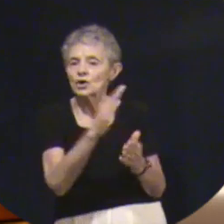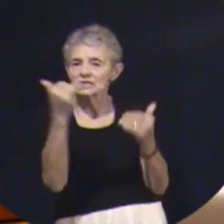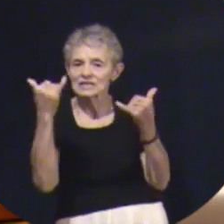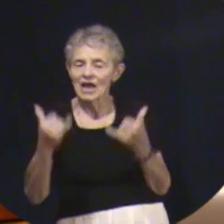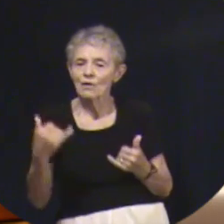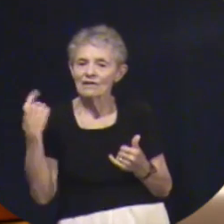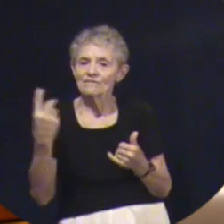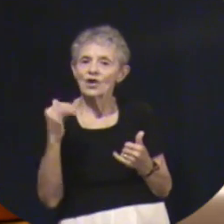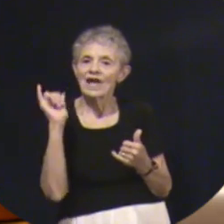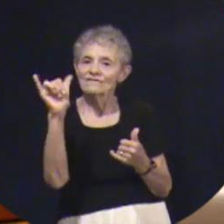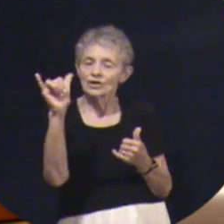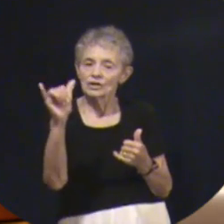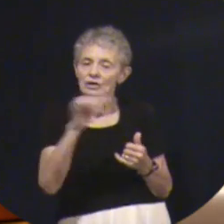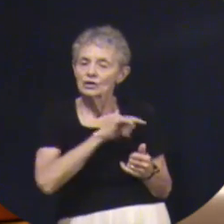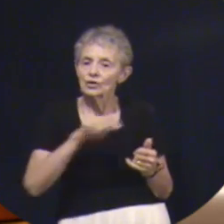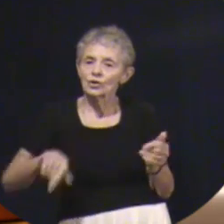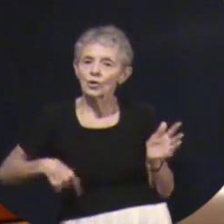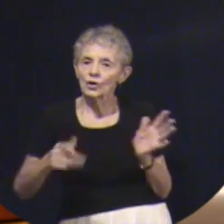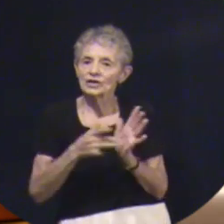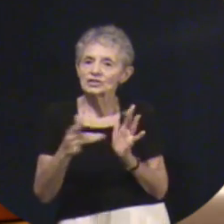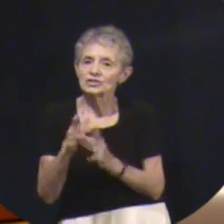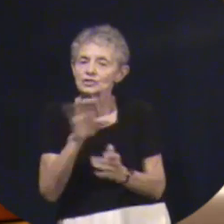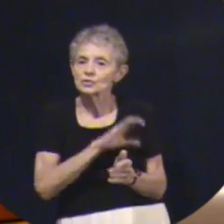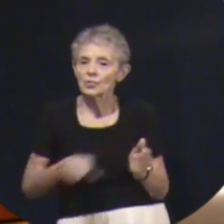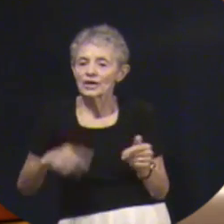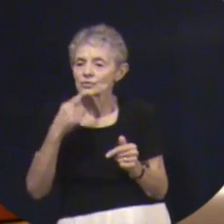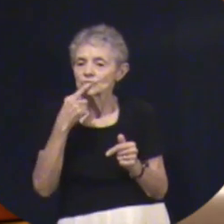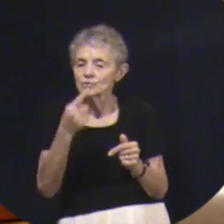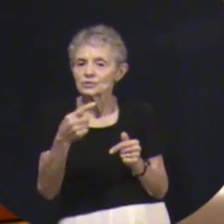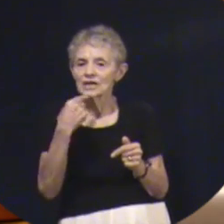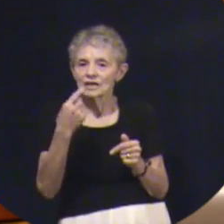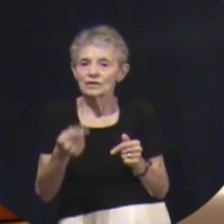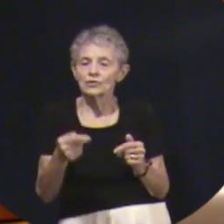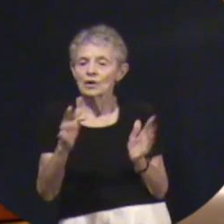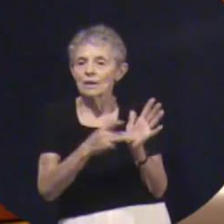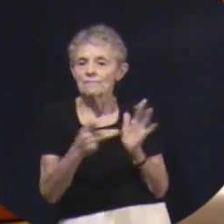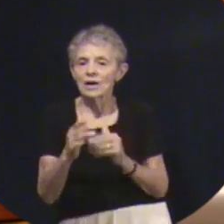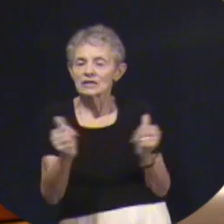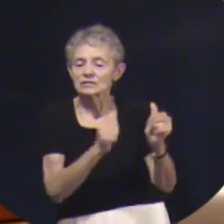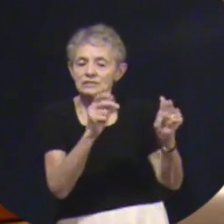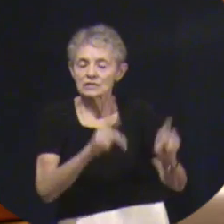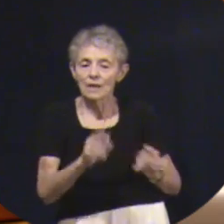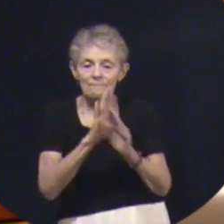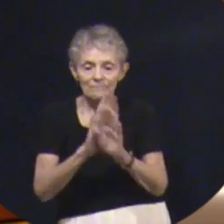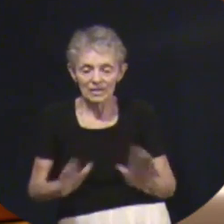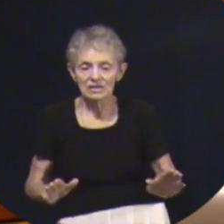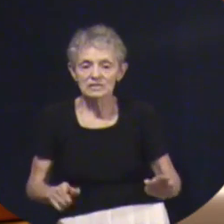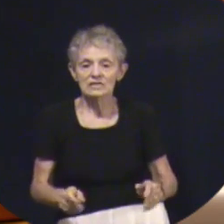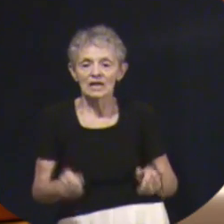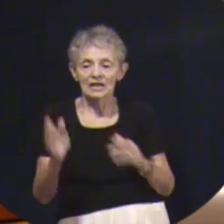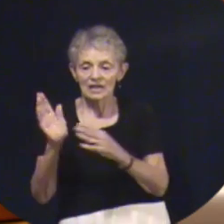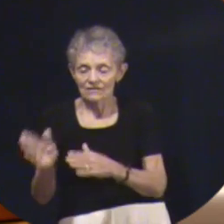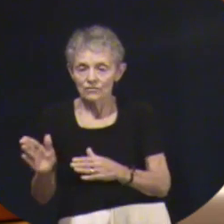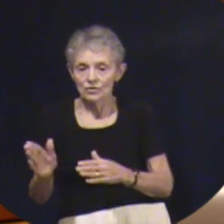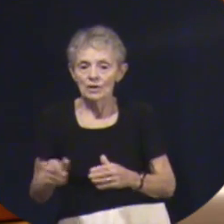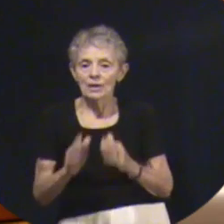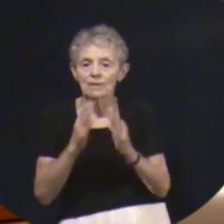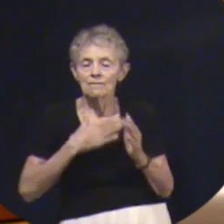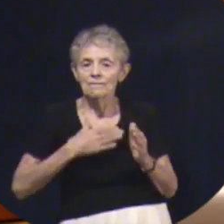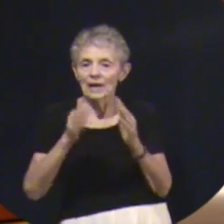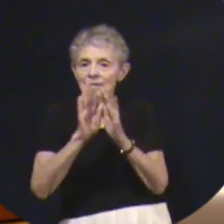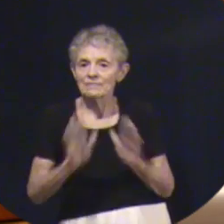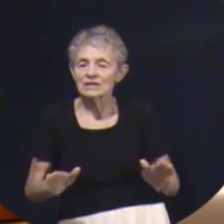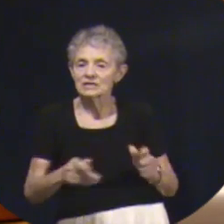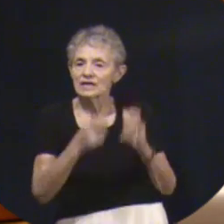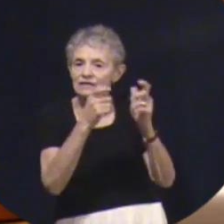forever. Lord Jesus Christ, who said to your apostles, "Peace I leave you, my peace I give you," look not on our